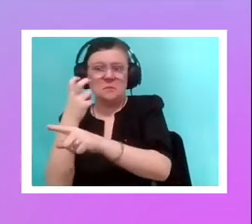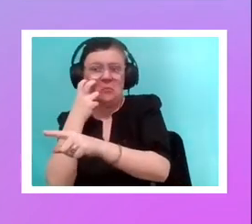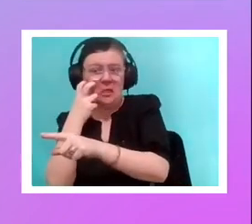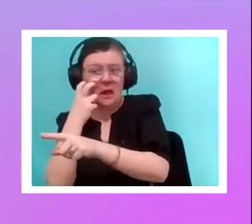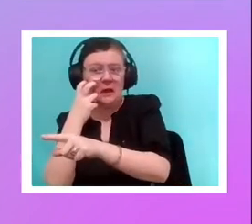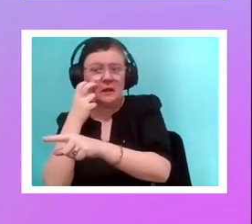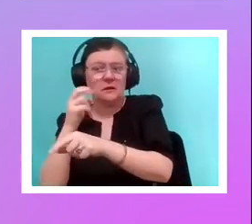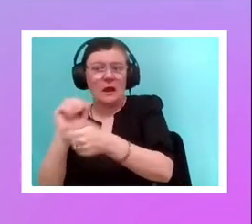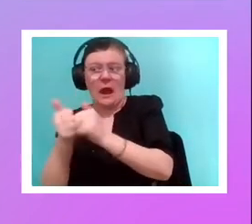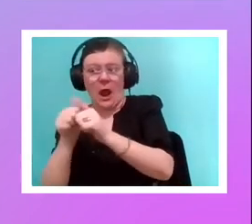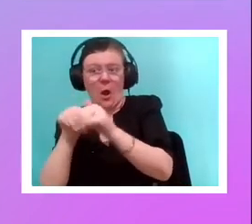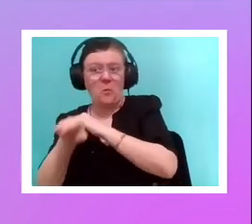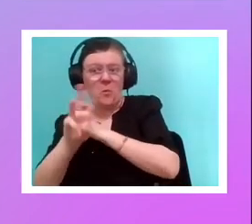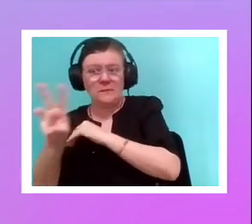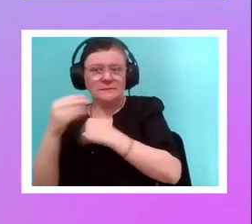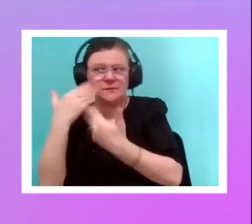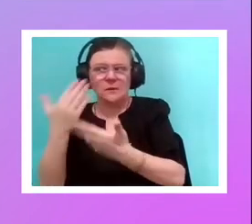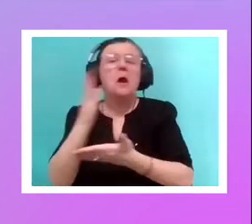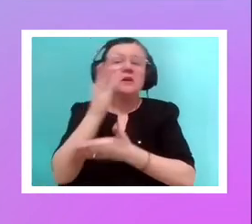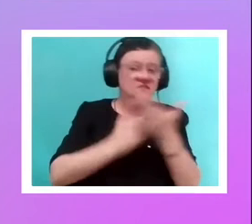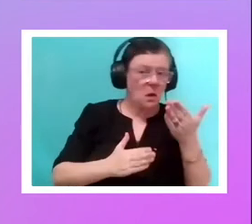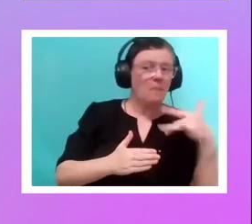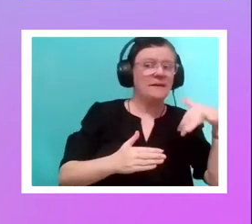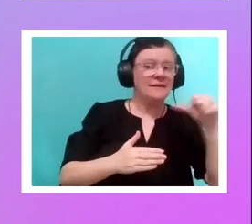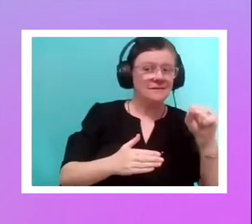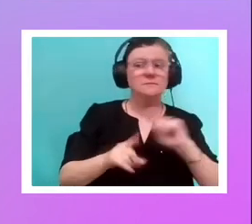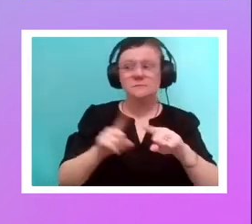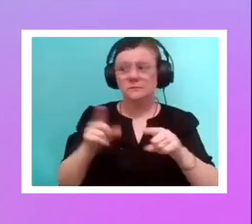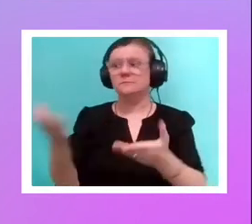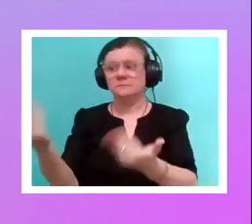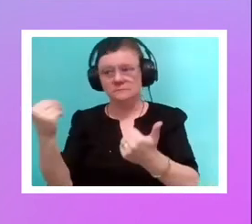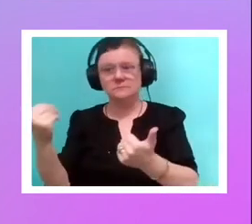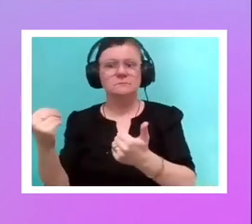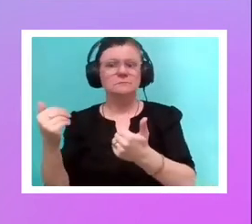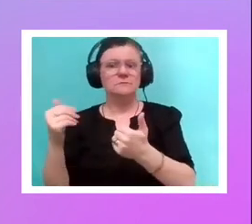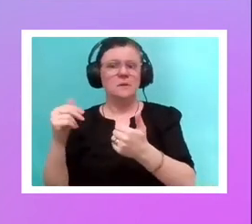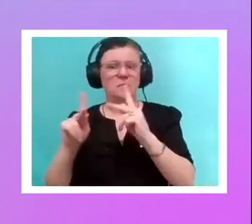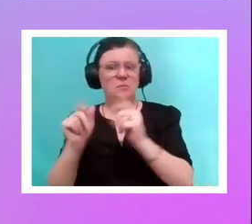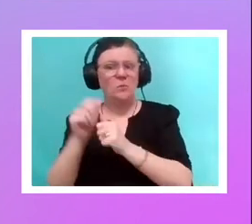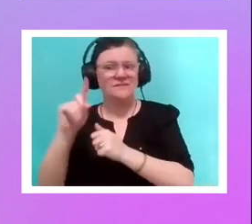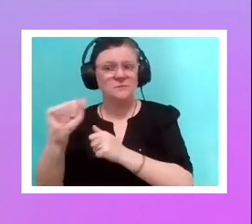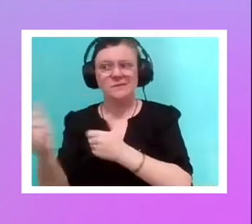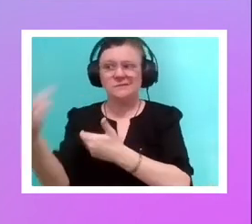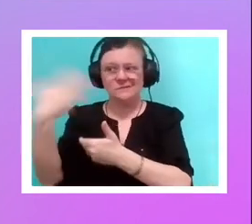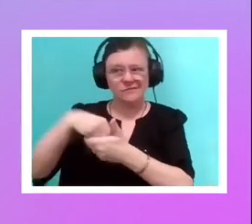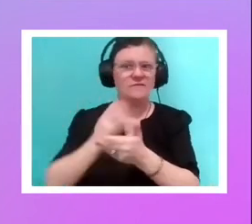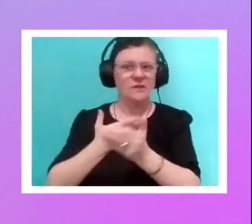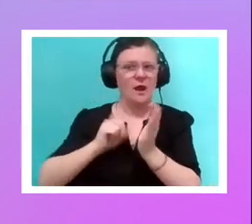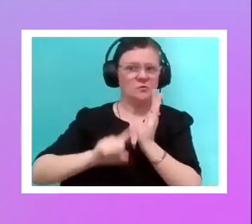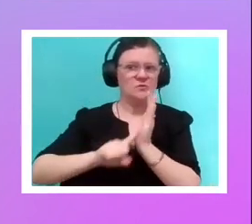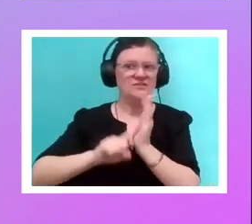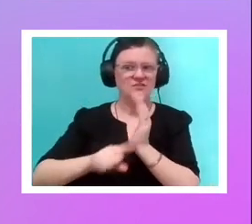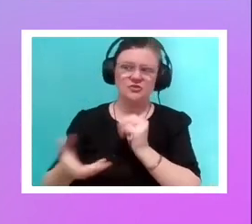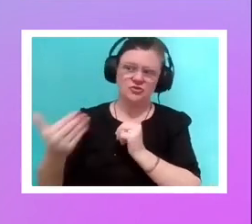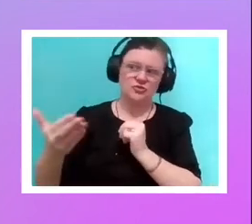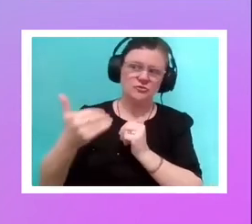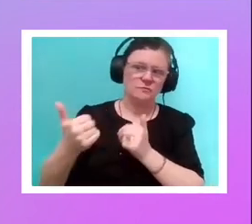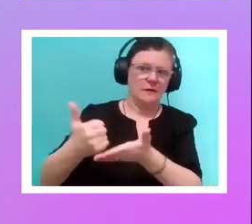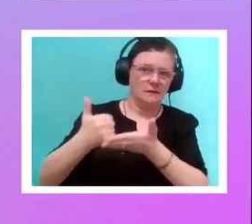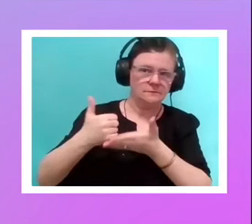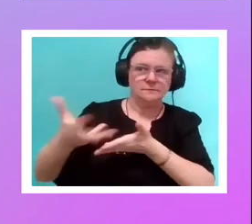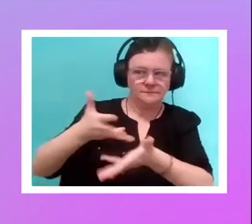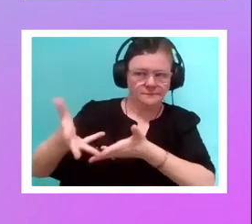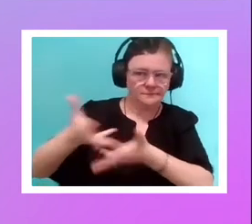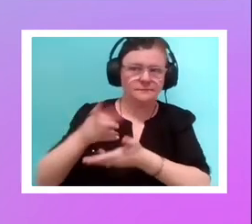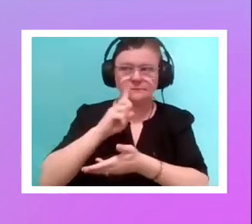get some understanding, but that's why we have to have such a big focus on user research as part of user-centered design,